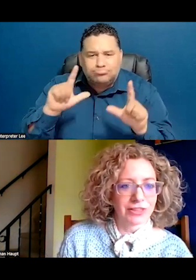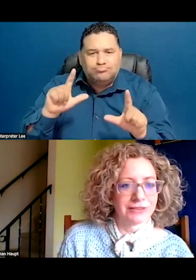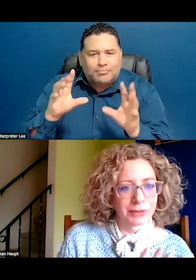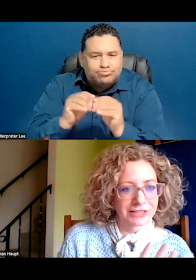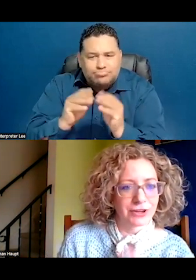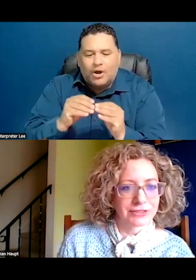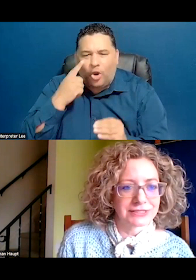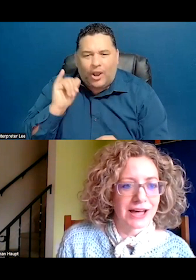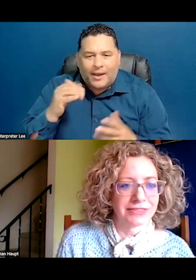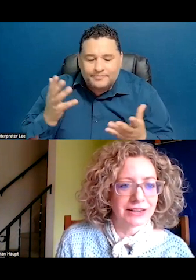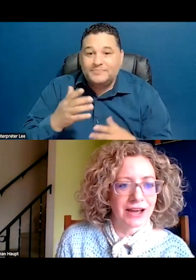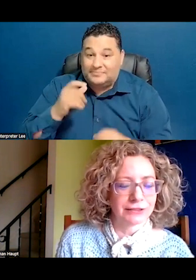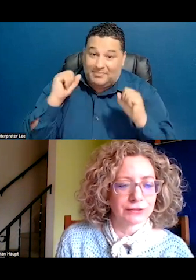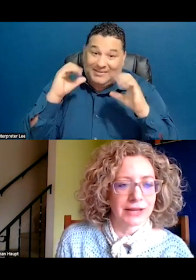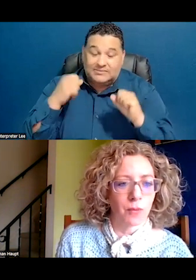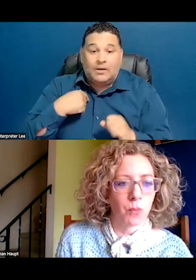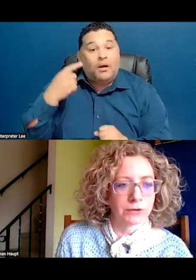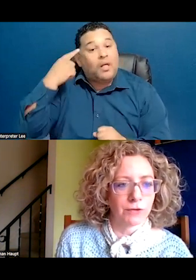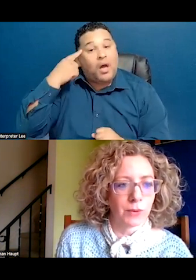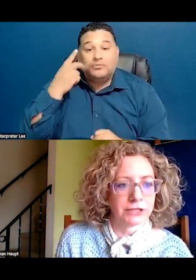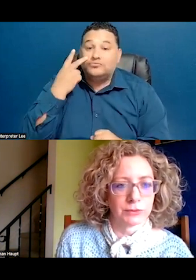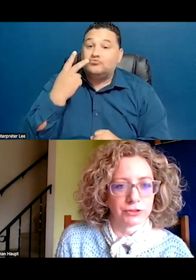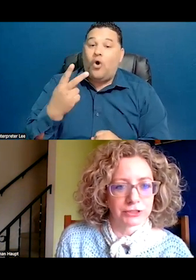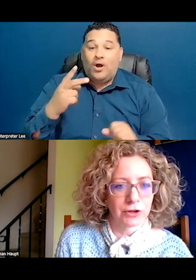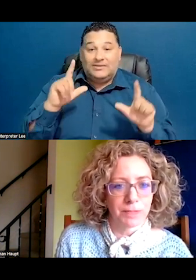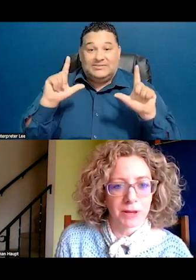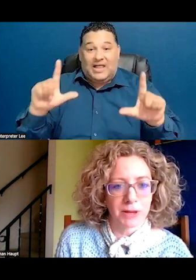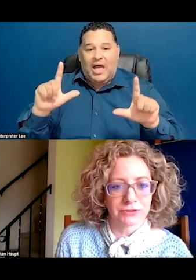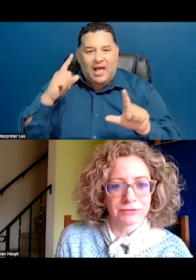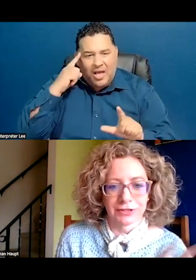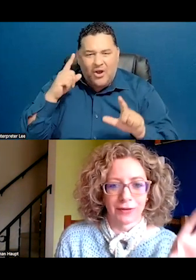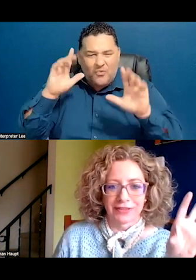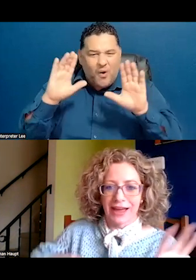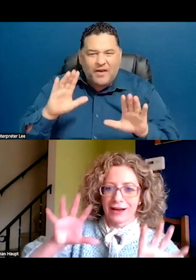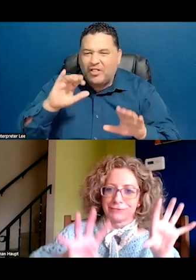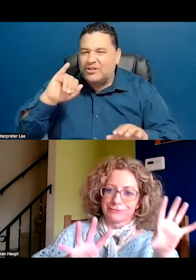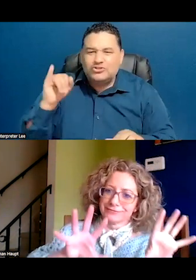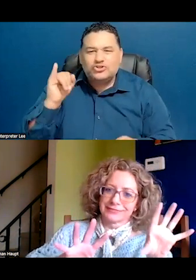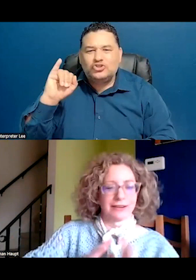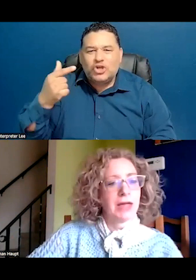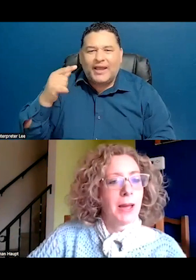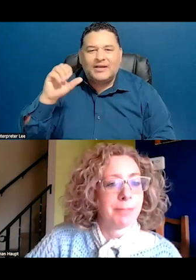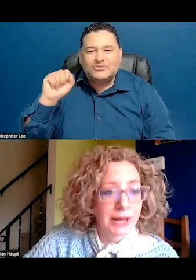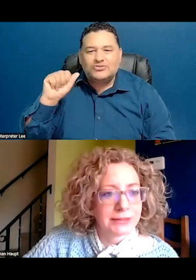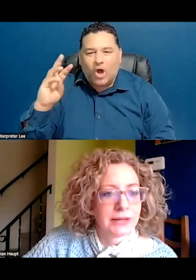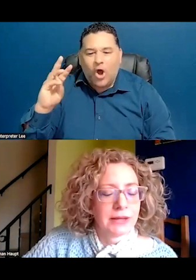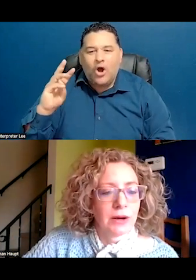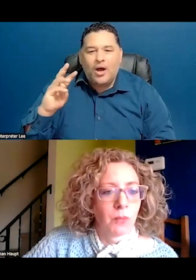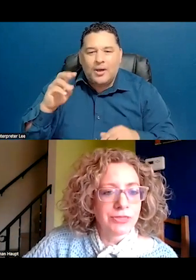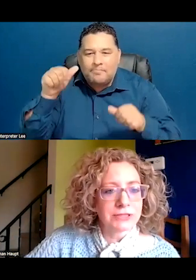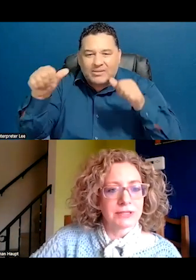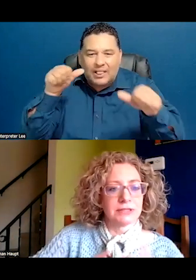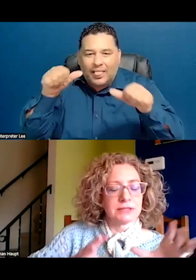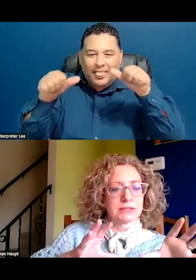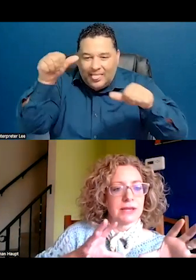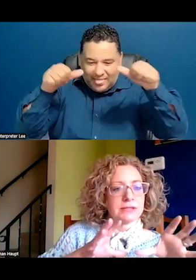I thought that when I saw this slide that it kind of looked like a wonderful way to do a jigsaw puzzle, you know how they have kind of, but